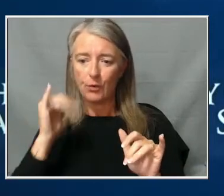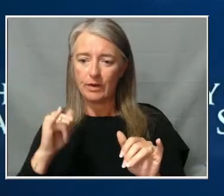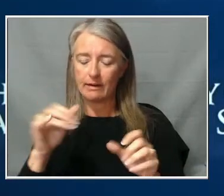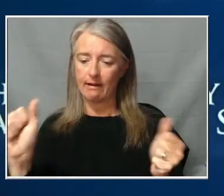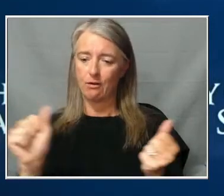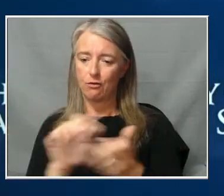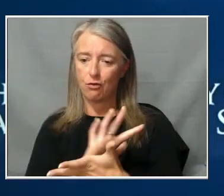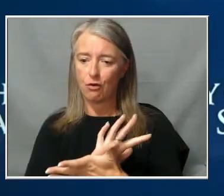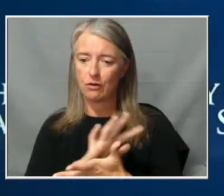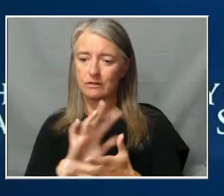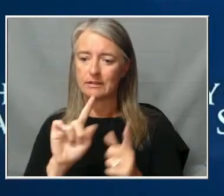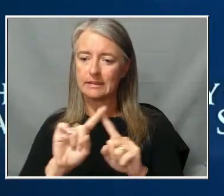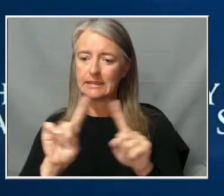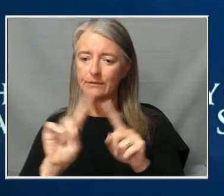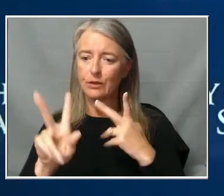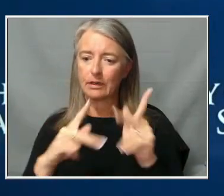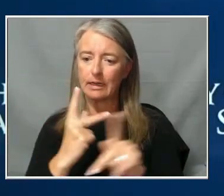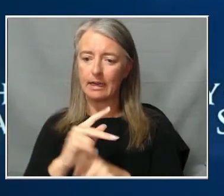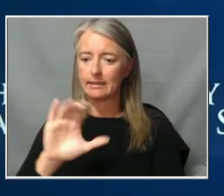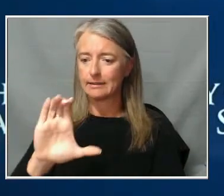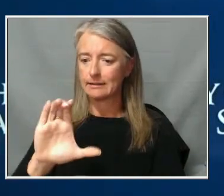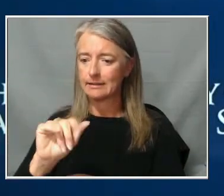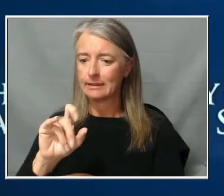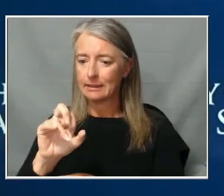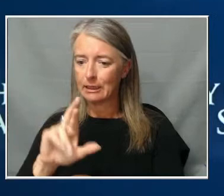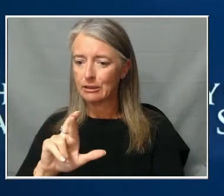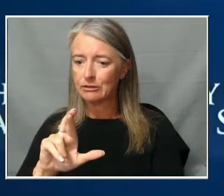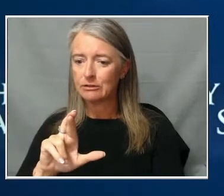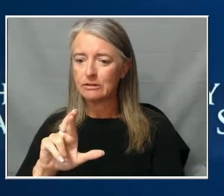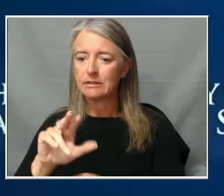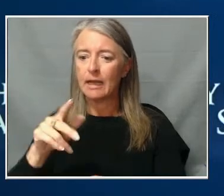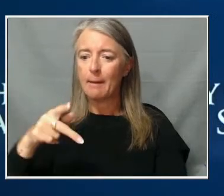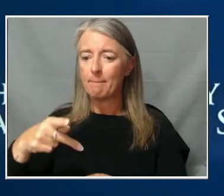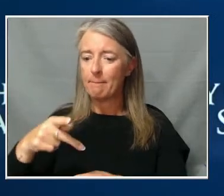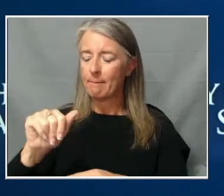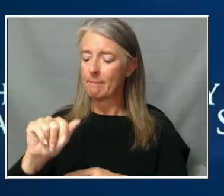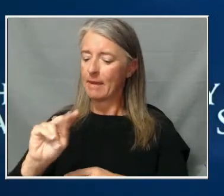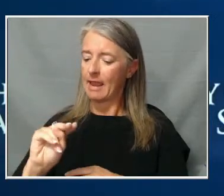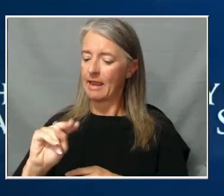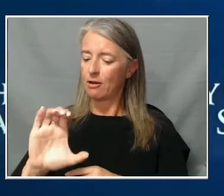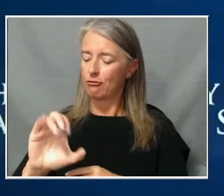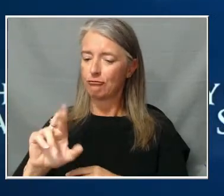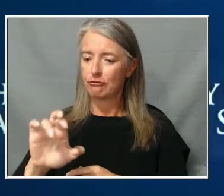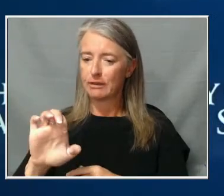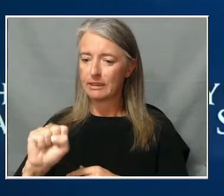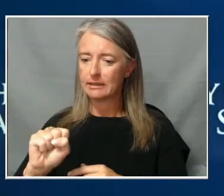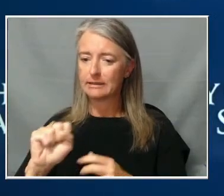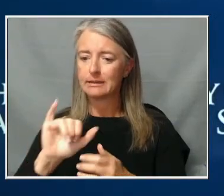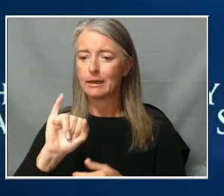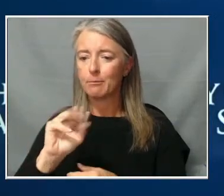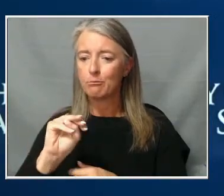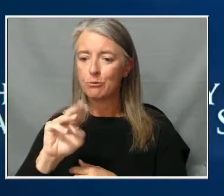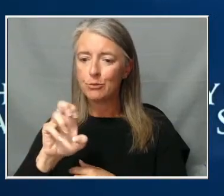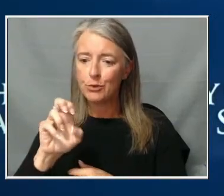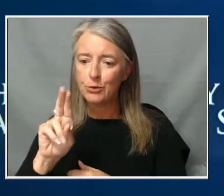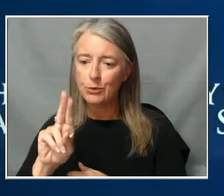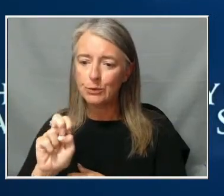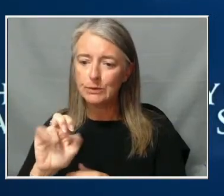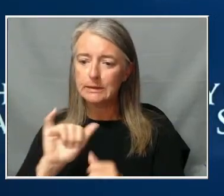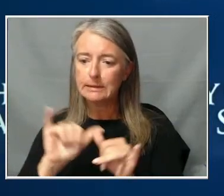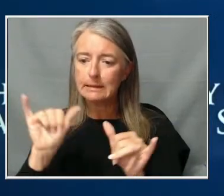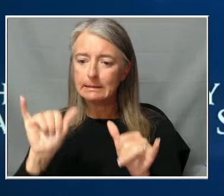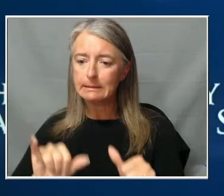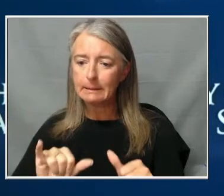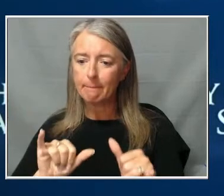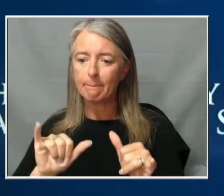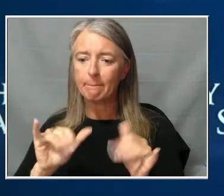kinds of cancers. It can cause diseases of the pancreas. It can interfere with the immune system. It can lead to frequent